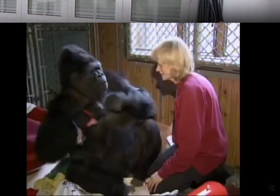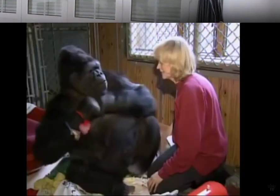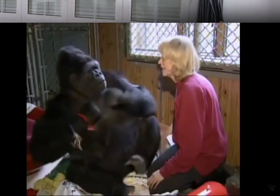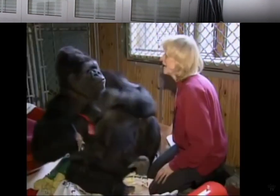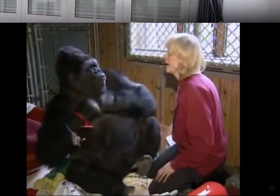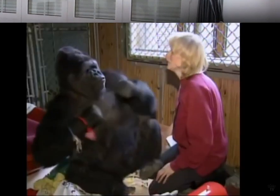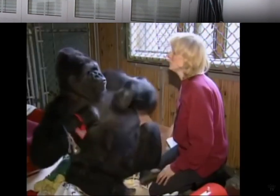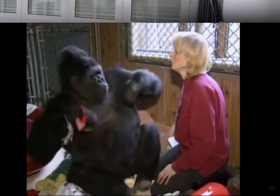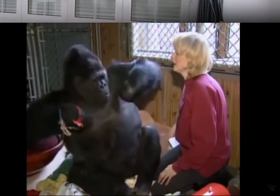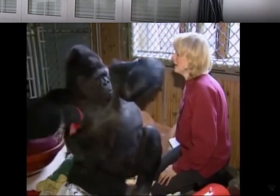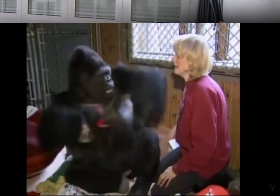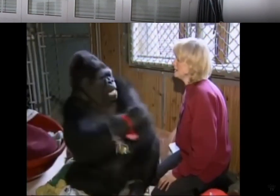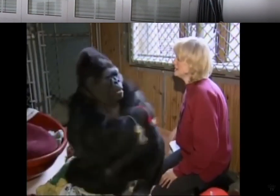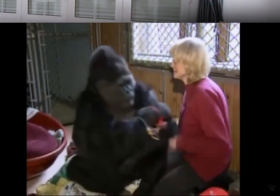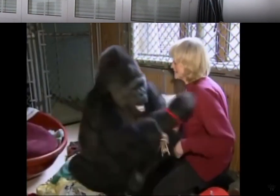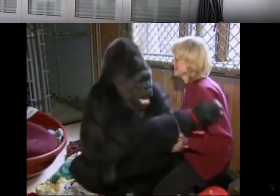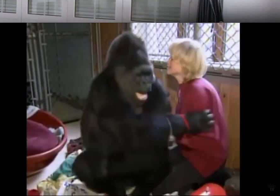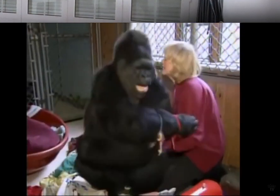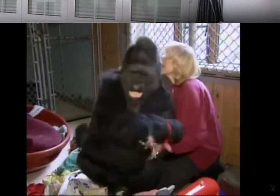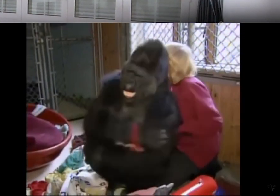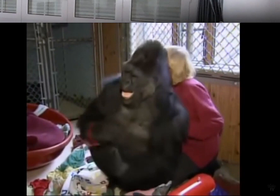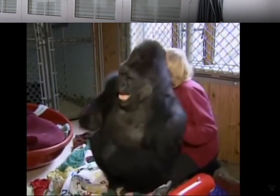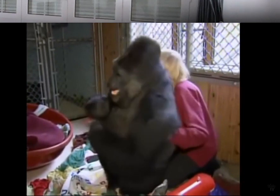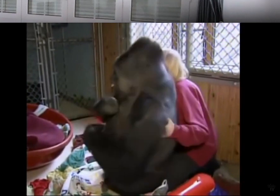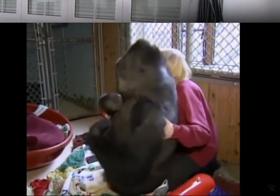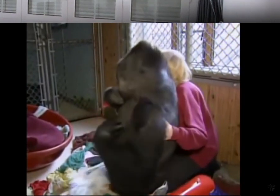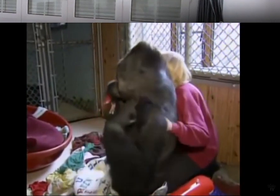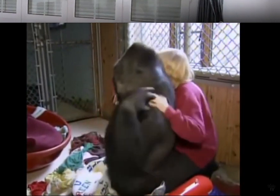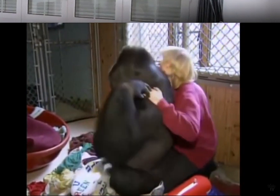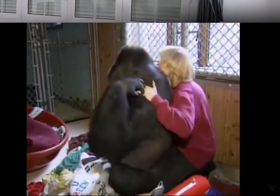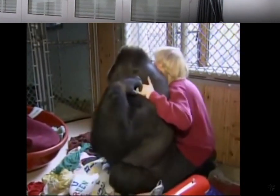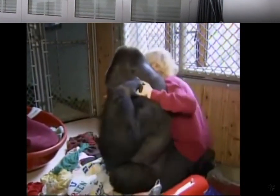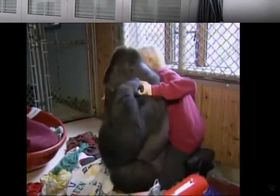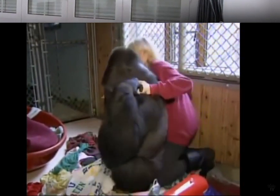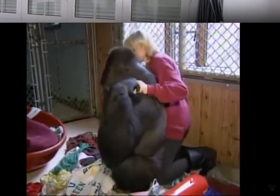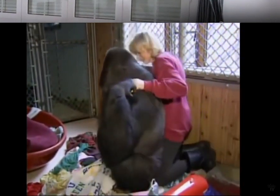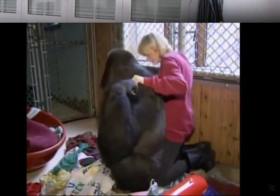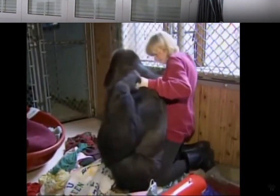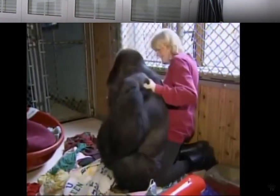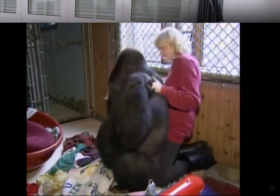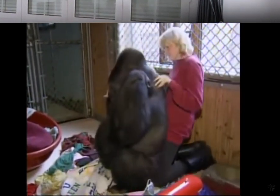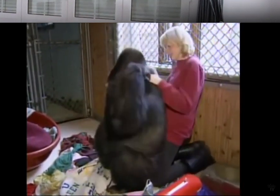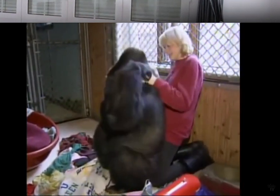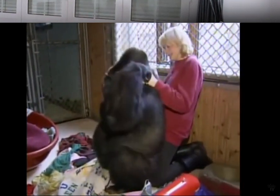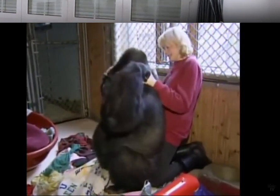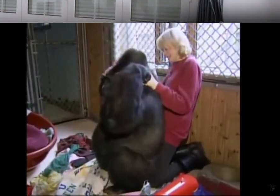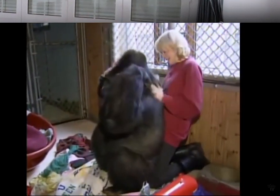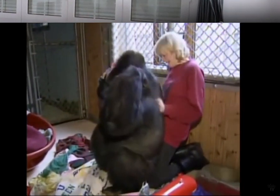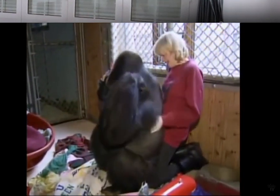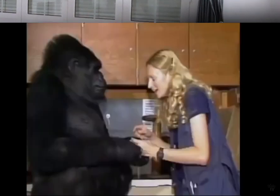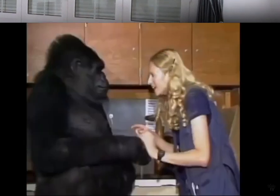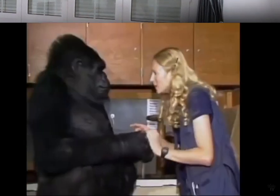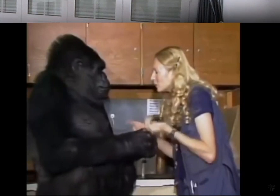funny. You gorilla! Tickle! Catch! Okay. All the subtle emotions are there.